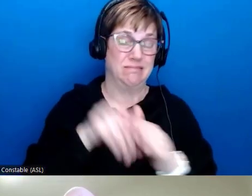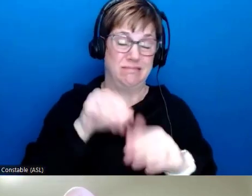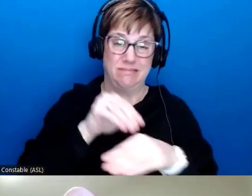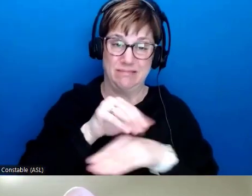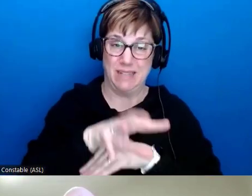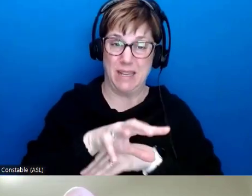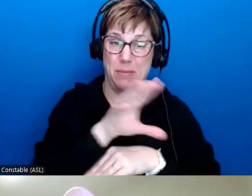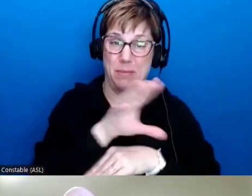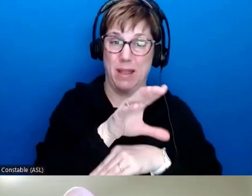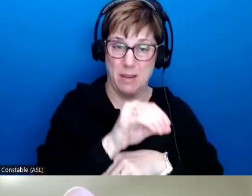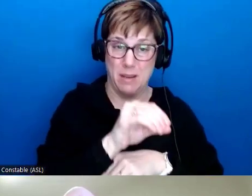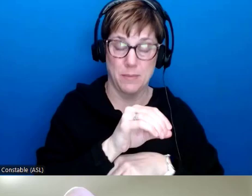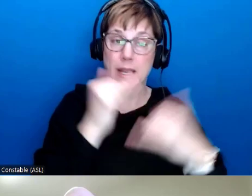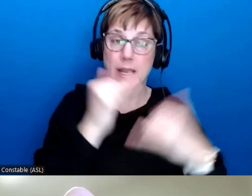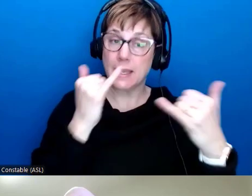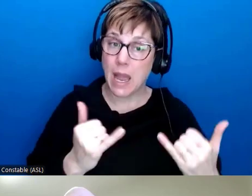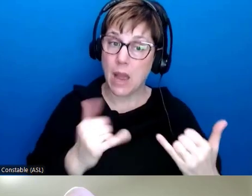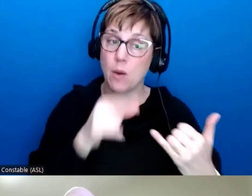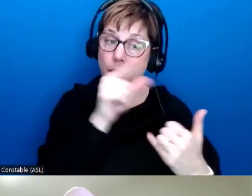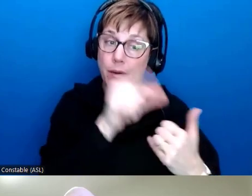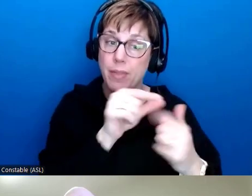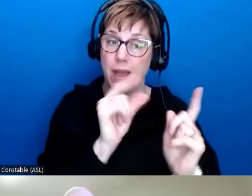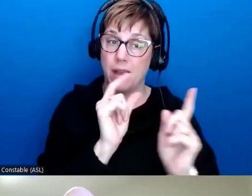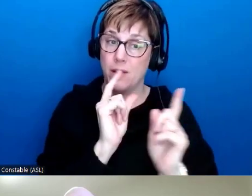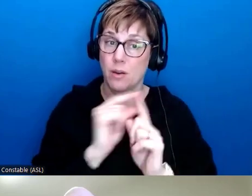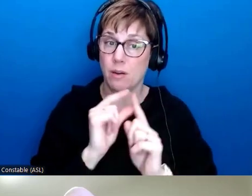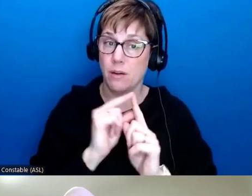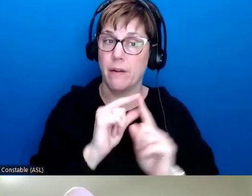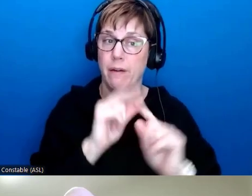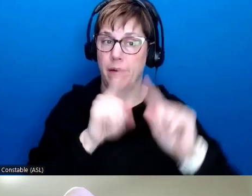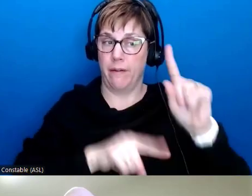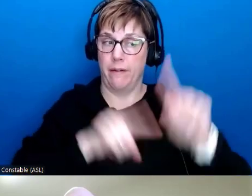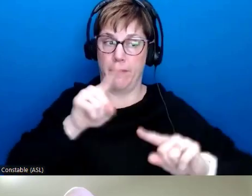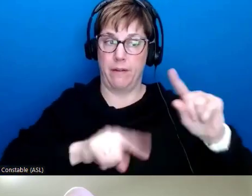hardship for a small employer is going to be different than a large employer.